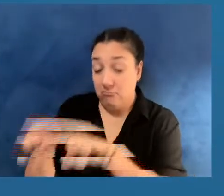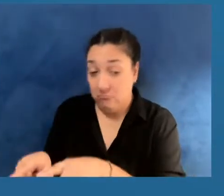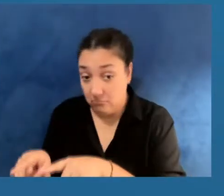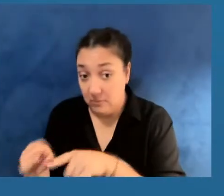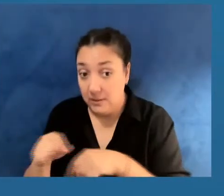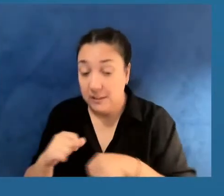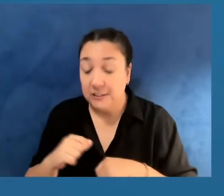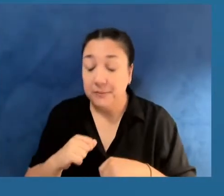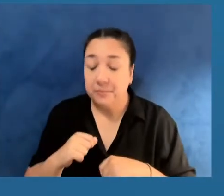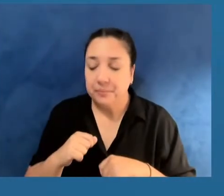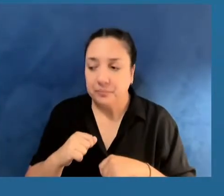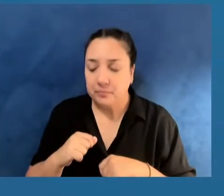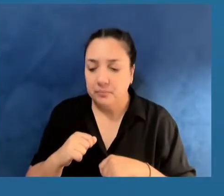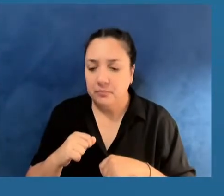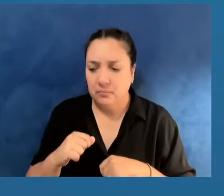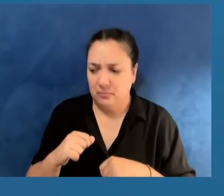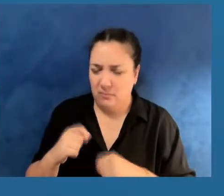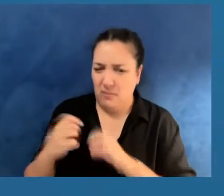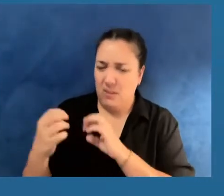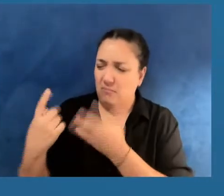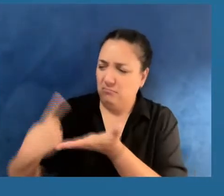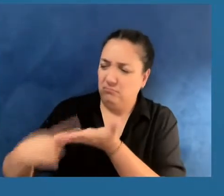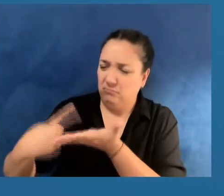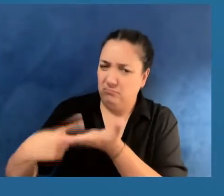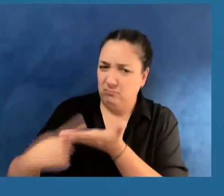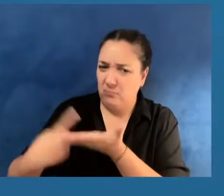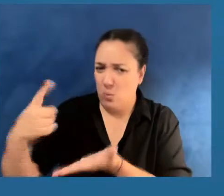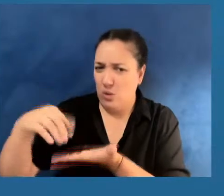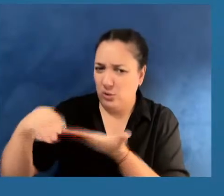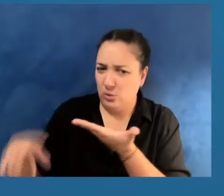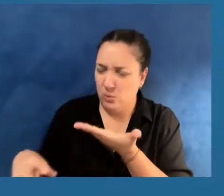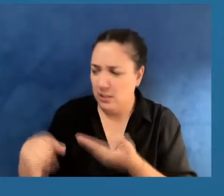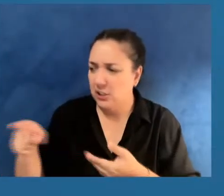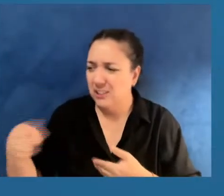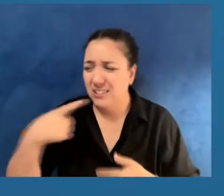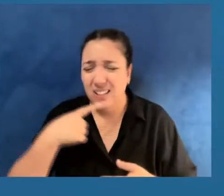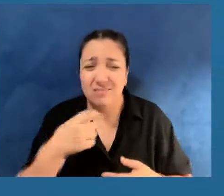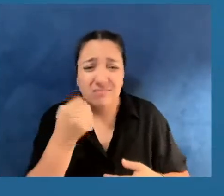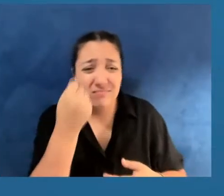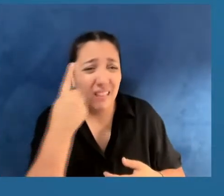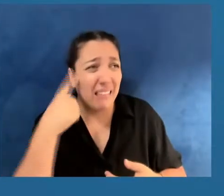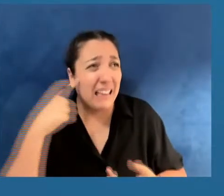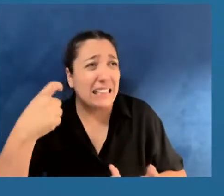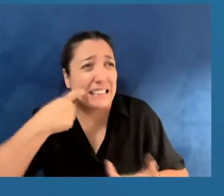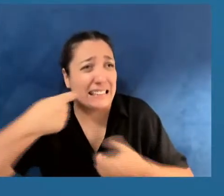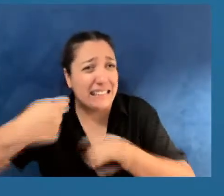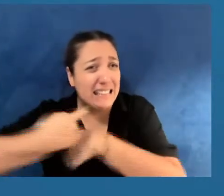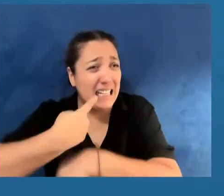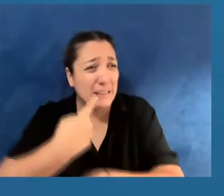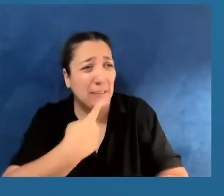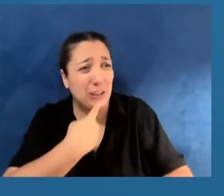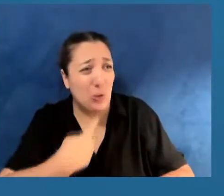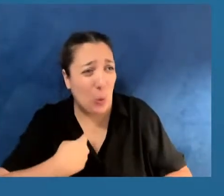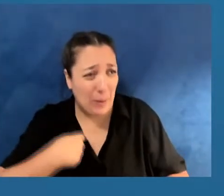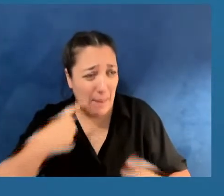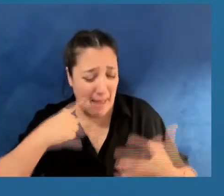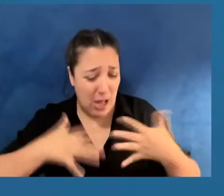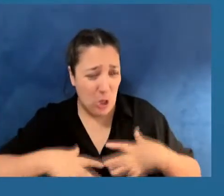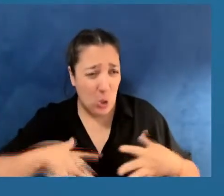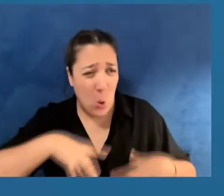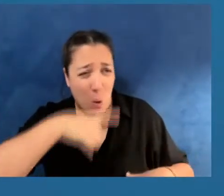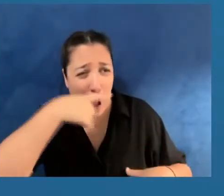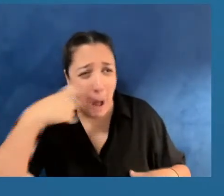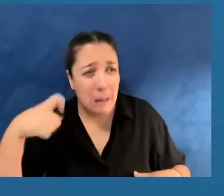my clothes, they're mocking me out, they're having a meeting in the girls' room and I'm not invited, they're talking about the parties on Friday and I'm getting all upset because no one cares.